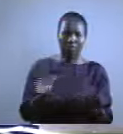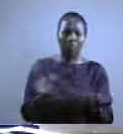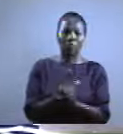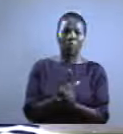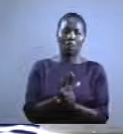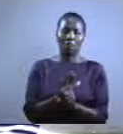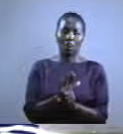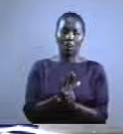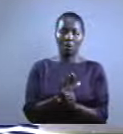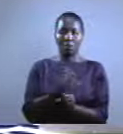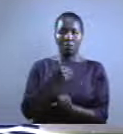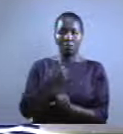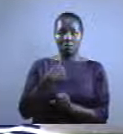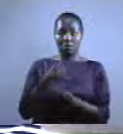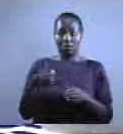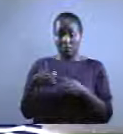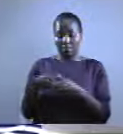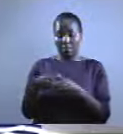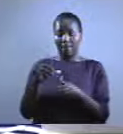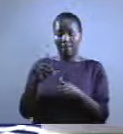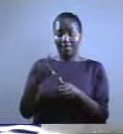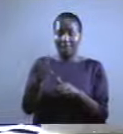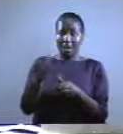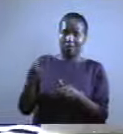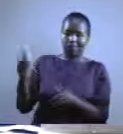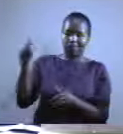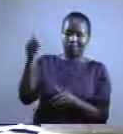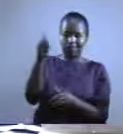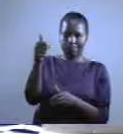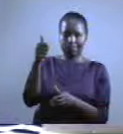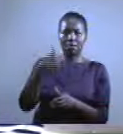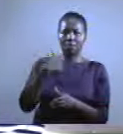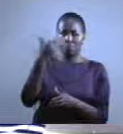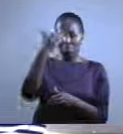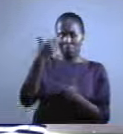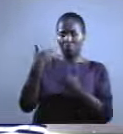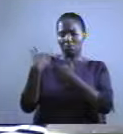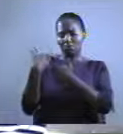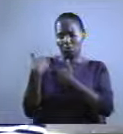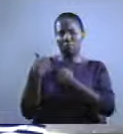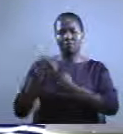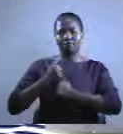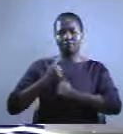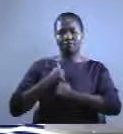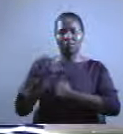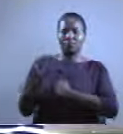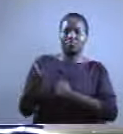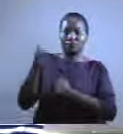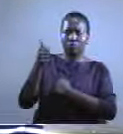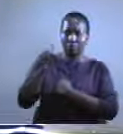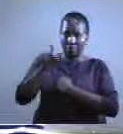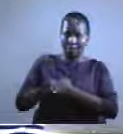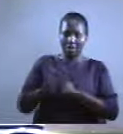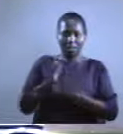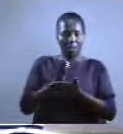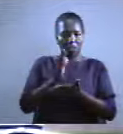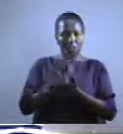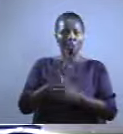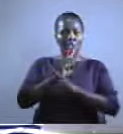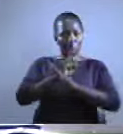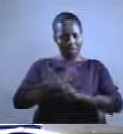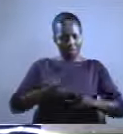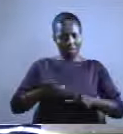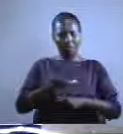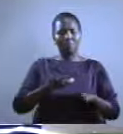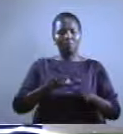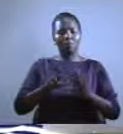party whip, I am also fully aware of my added responsibility to contribute to maintaining good order in